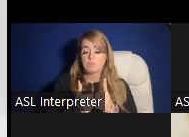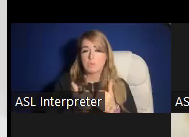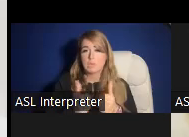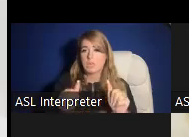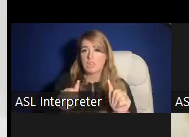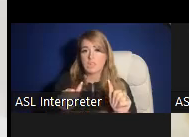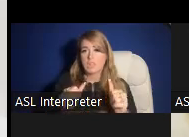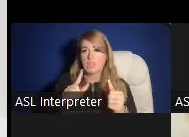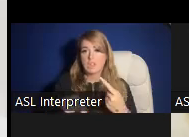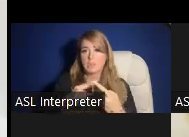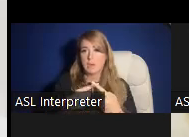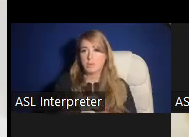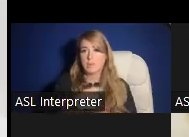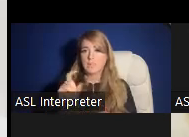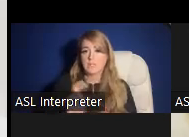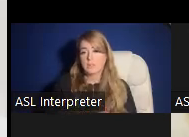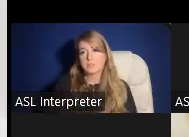anything about the grievance?